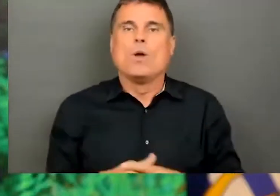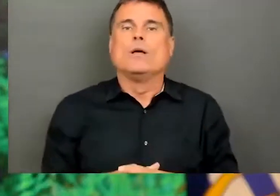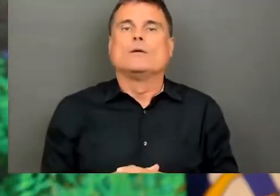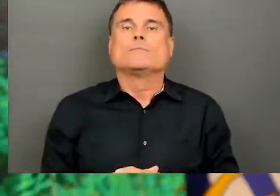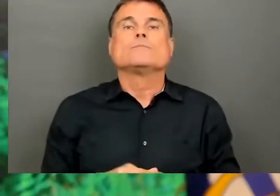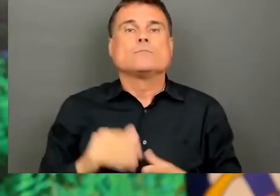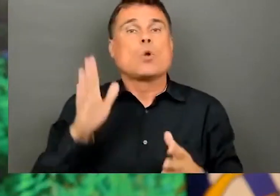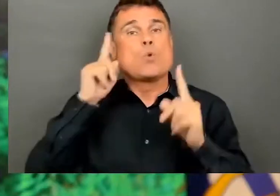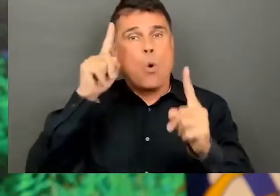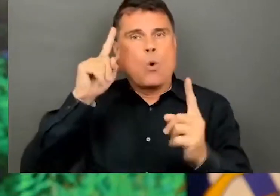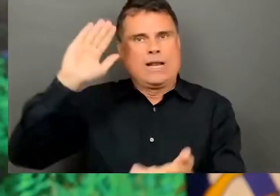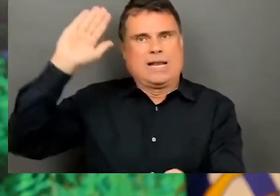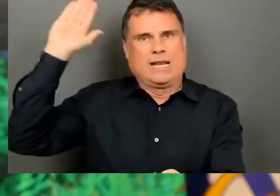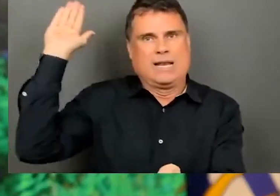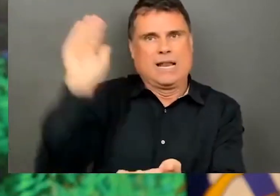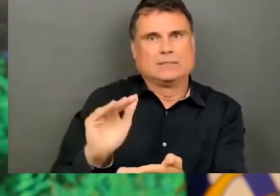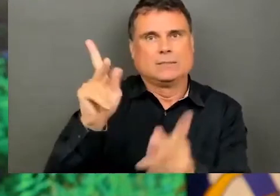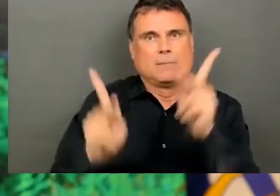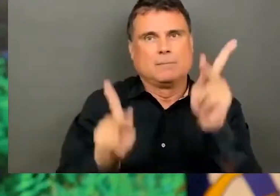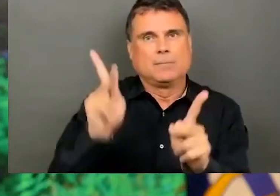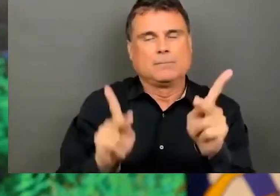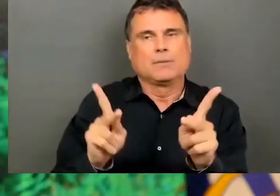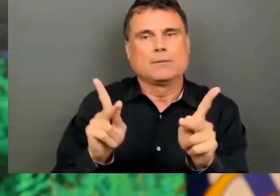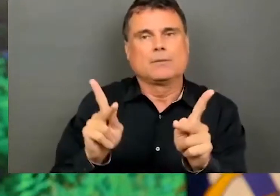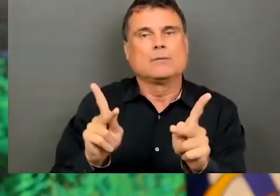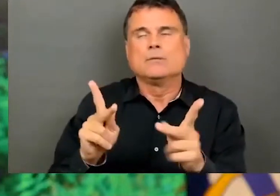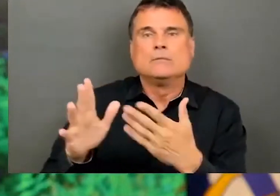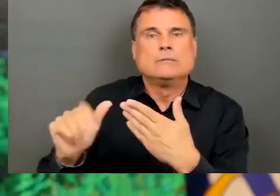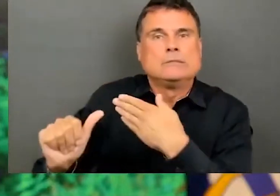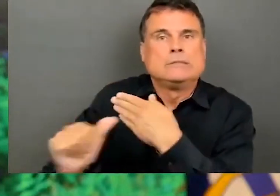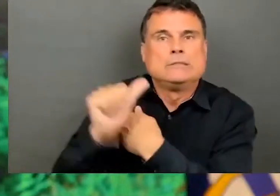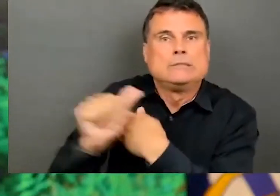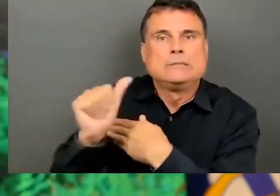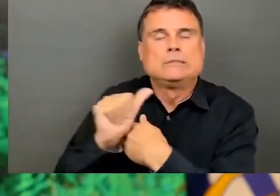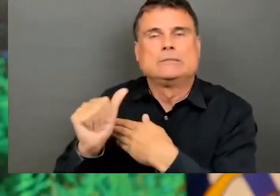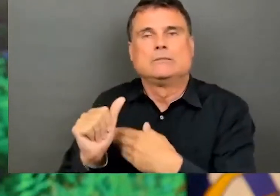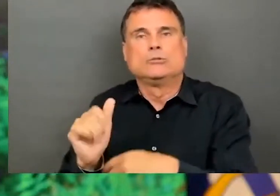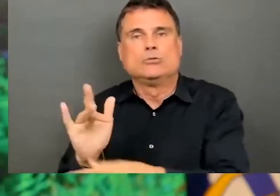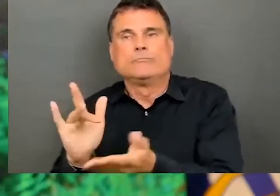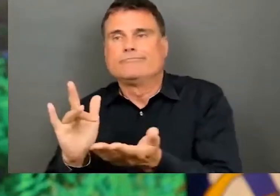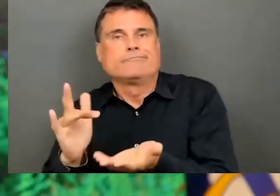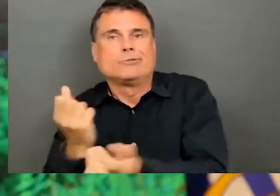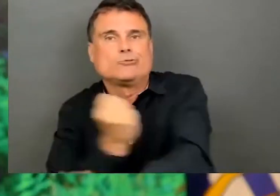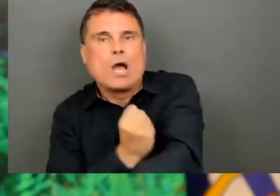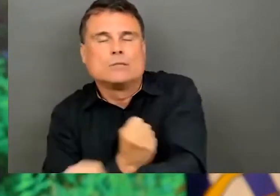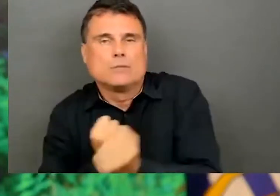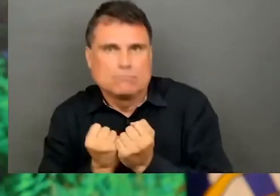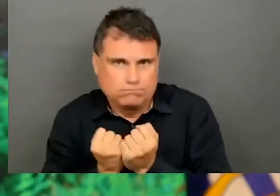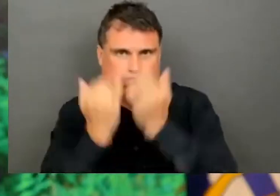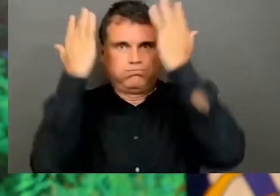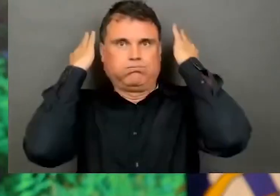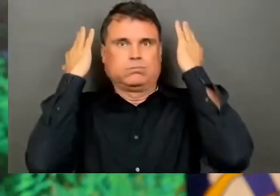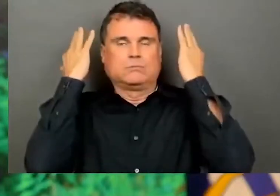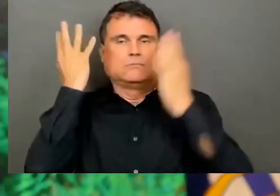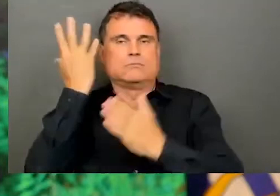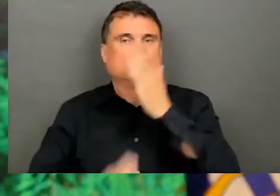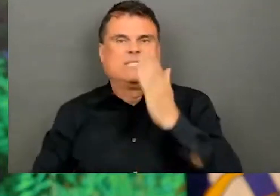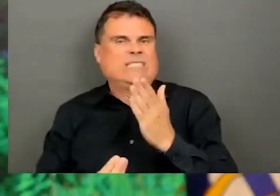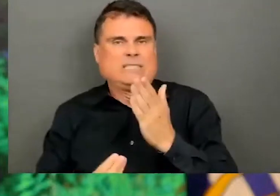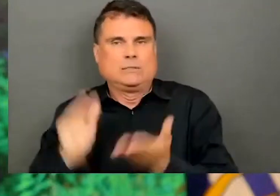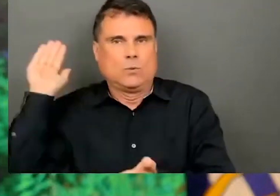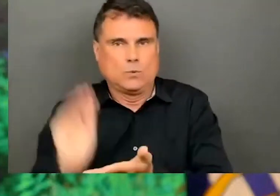in the illicit supply, there are some potential challenges related to the rollout of this program that